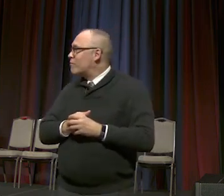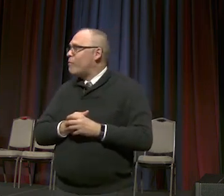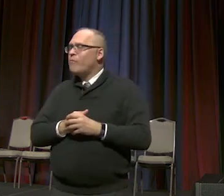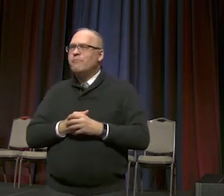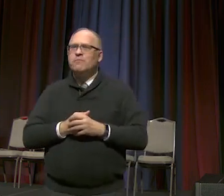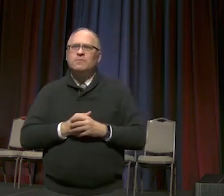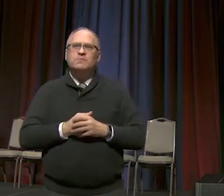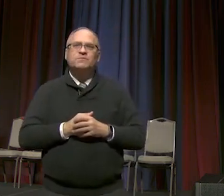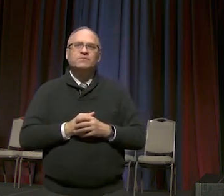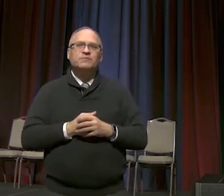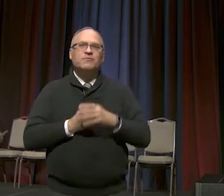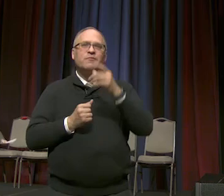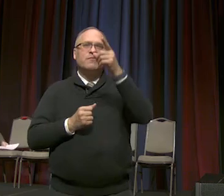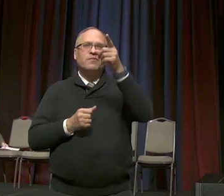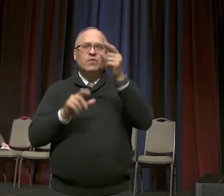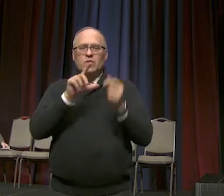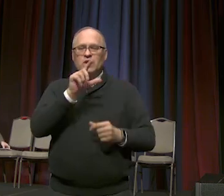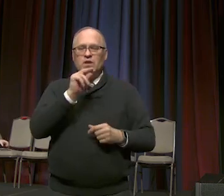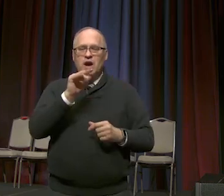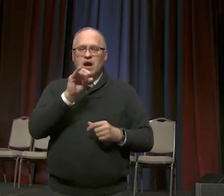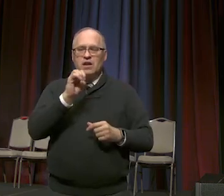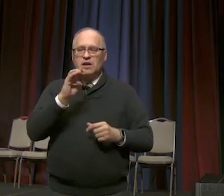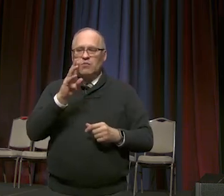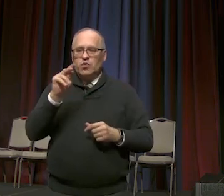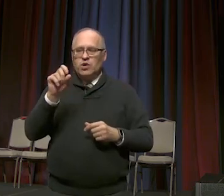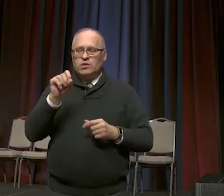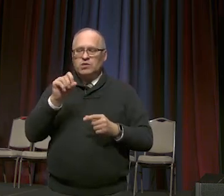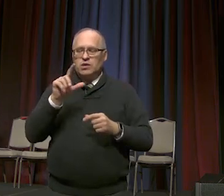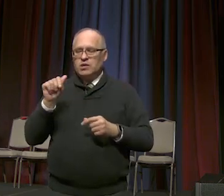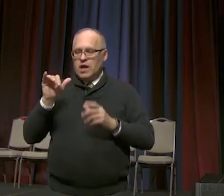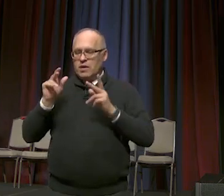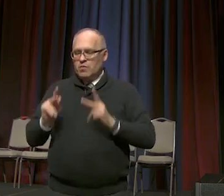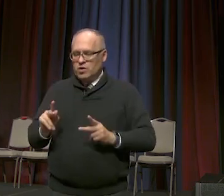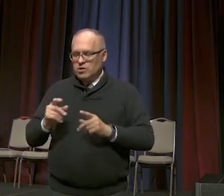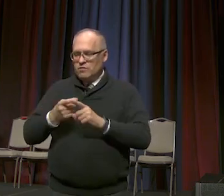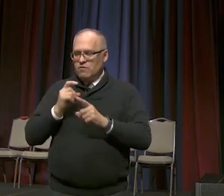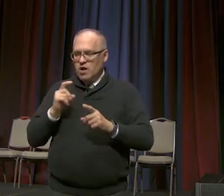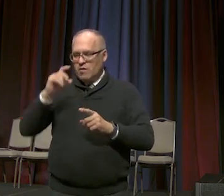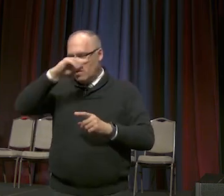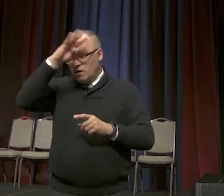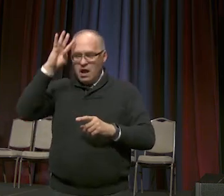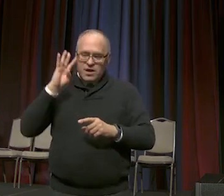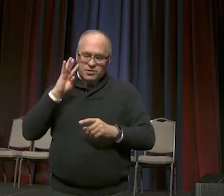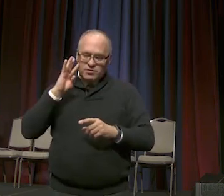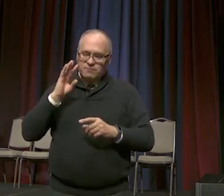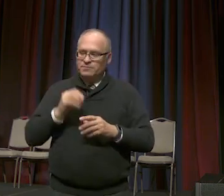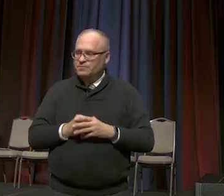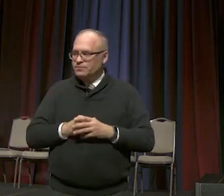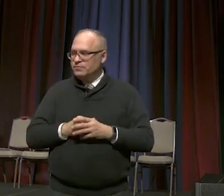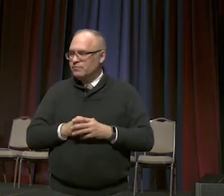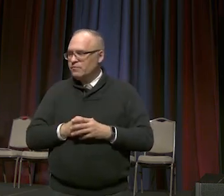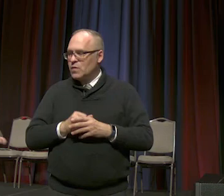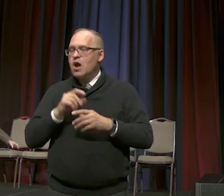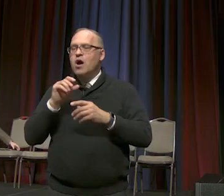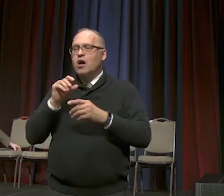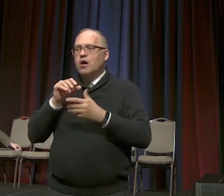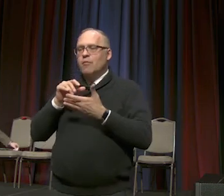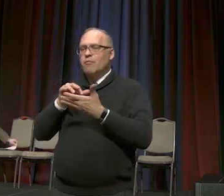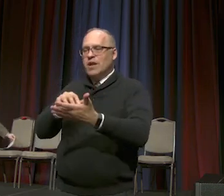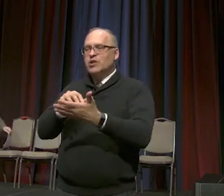Yes, go ahead. Lonnie Brooks, Lay, Alaska, also a ministry study